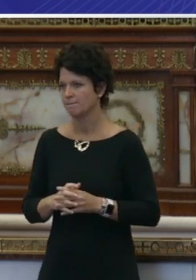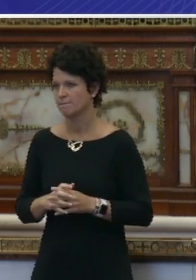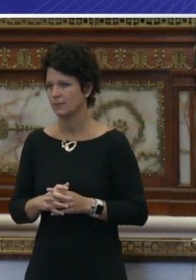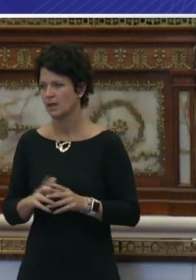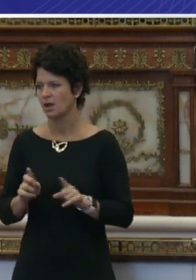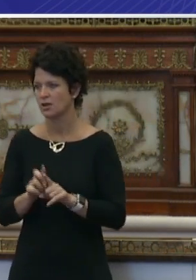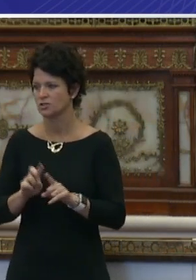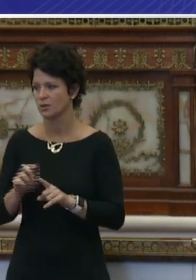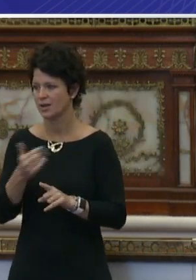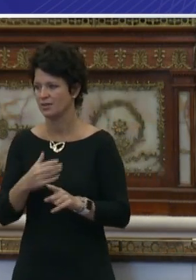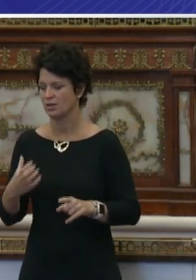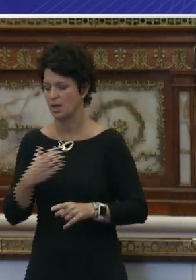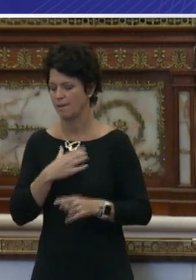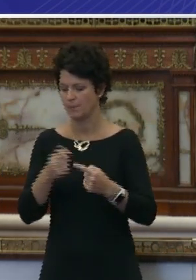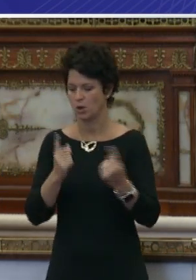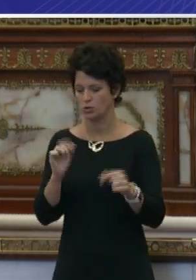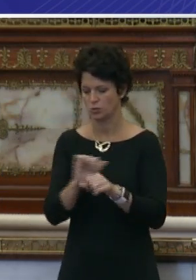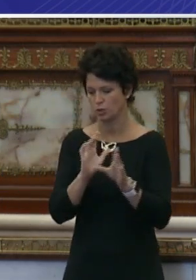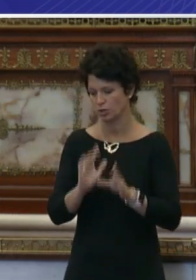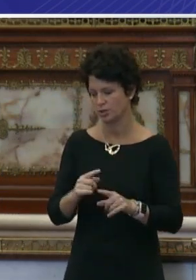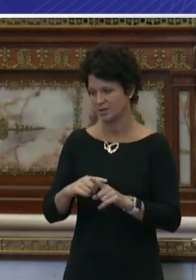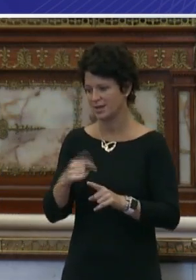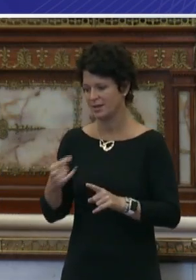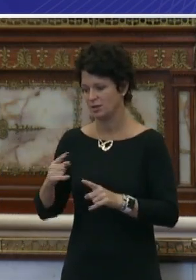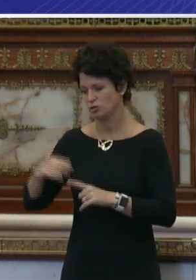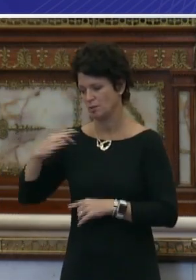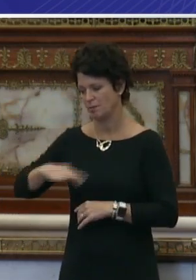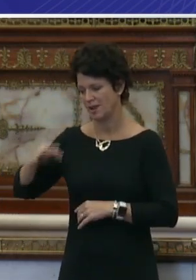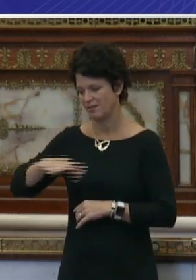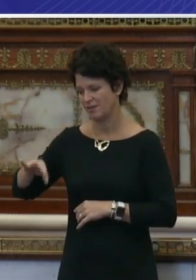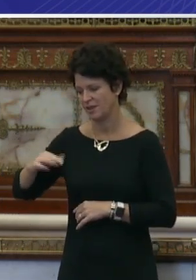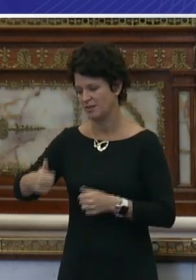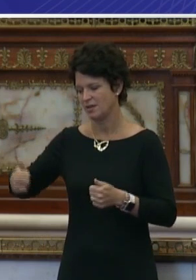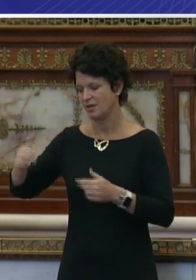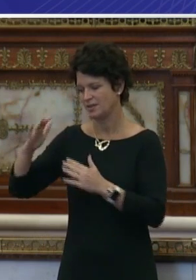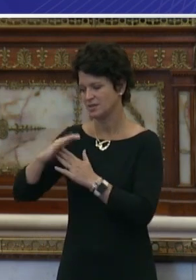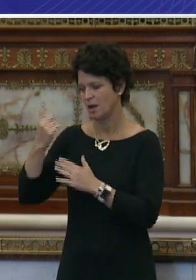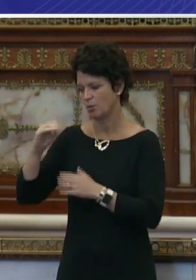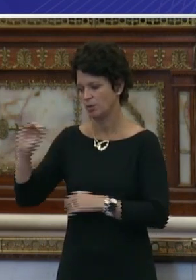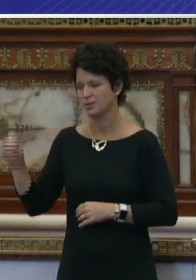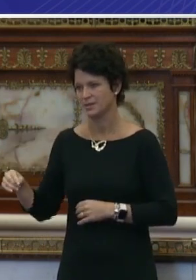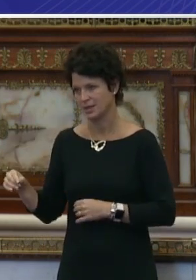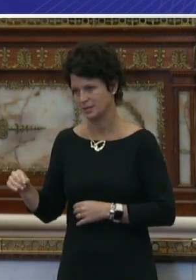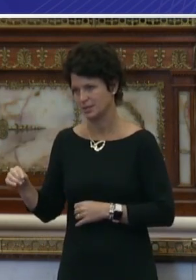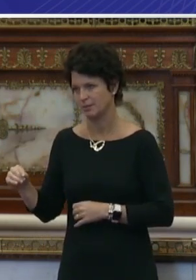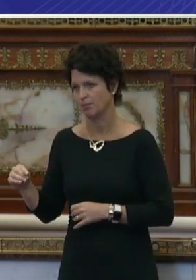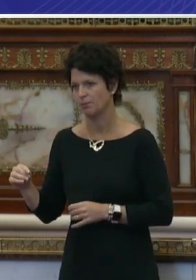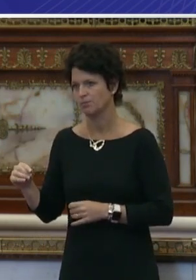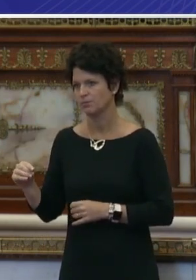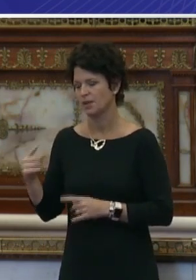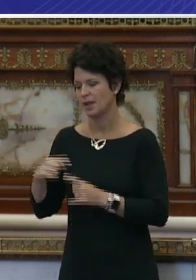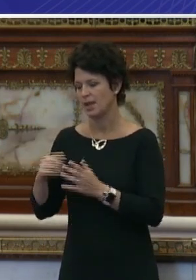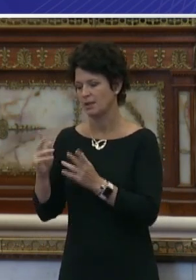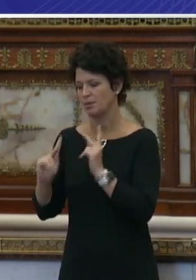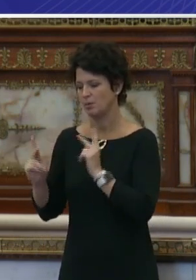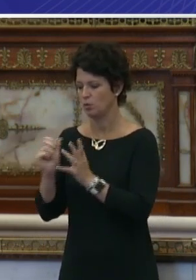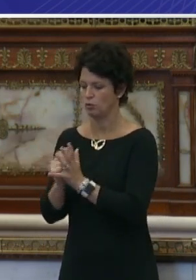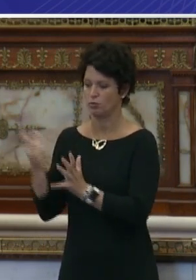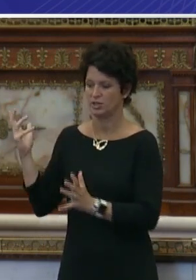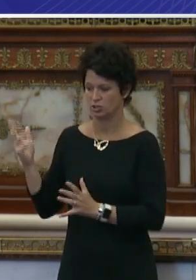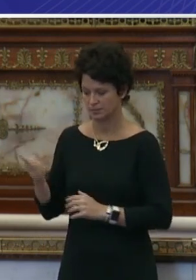anything that opposes workers, and anything that benefits the top 1% and millionaires and